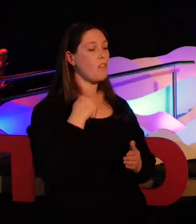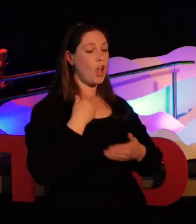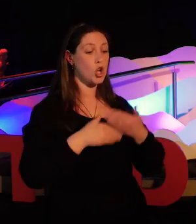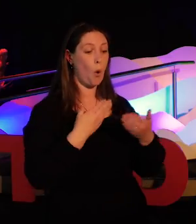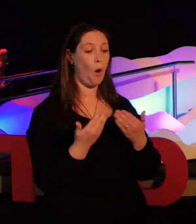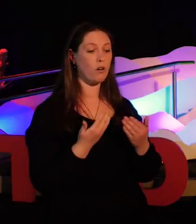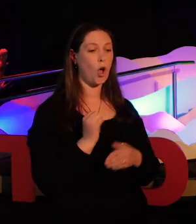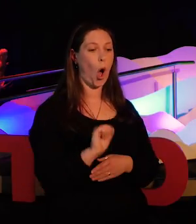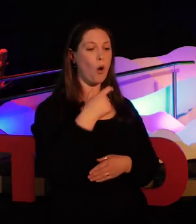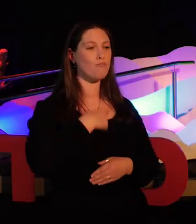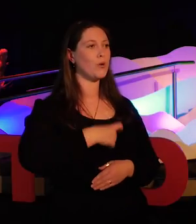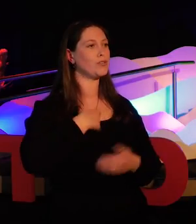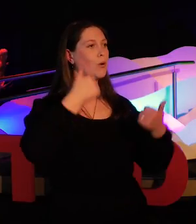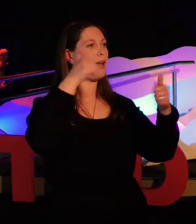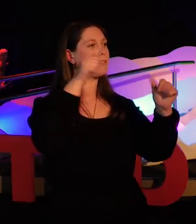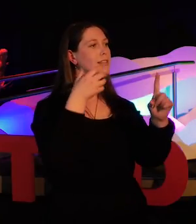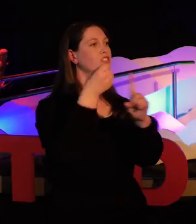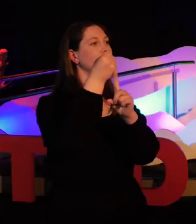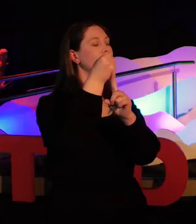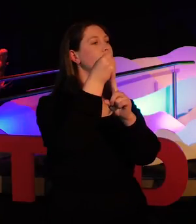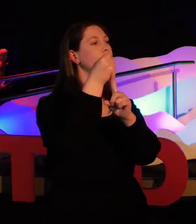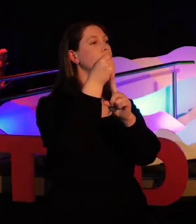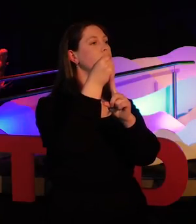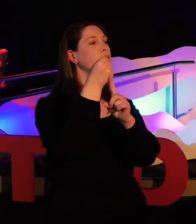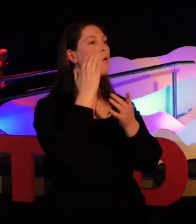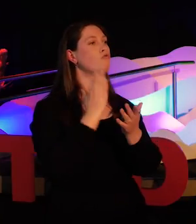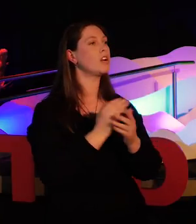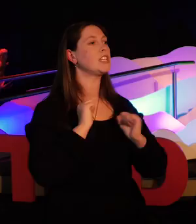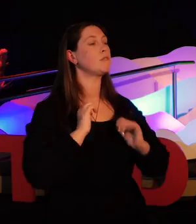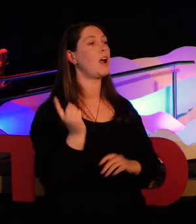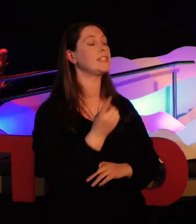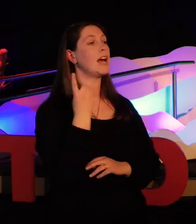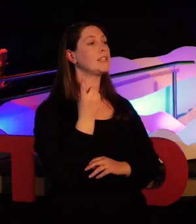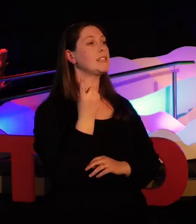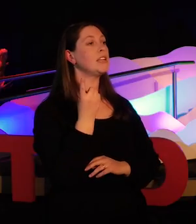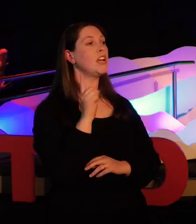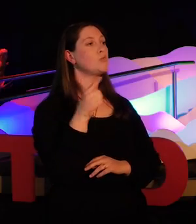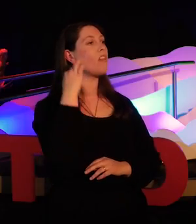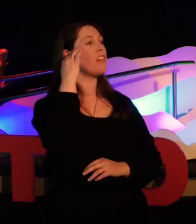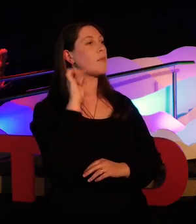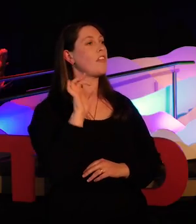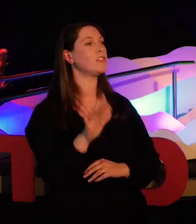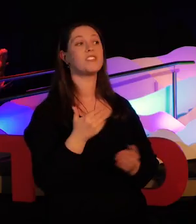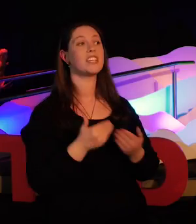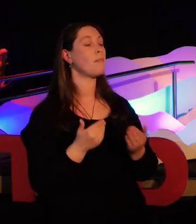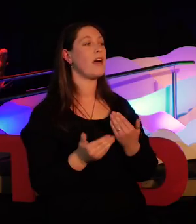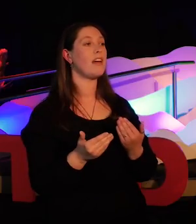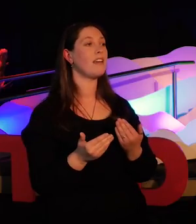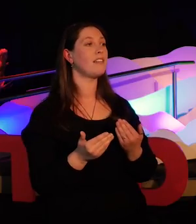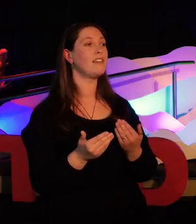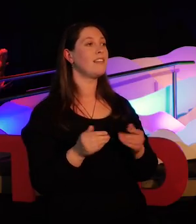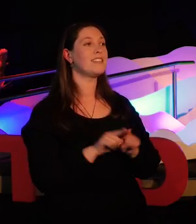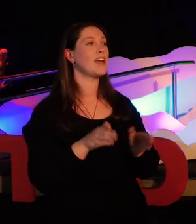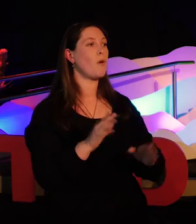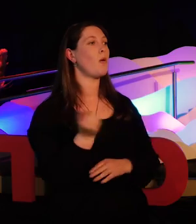to achieve their own personal excellence, what really surprised us is what they think of themselves doesn't matter as much as